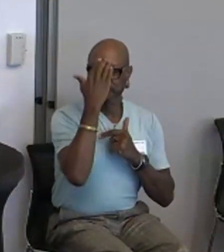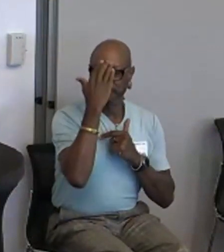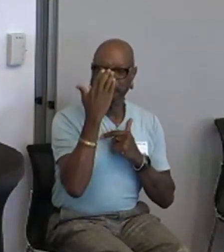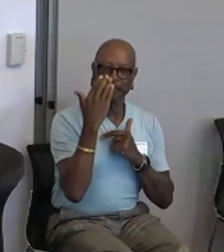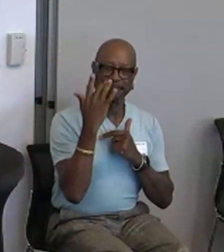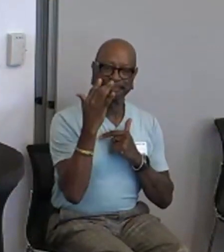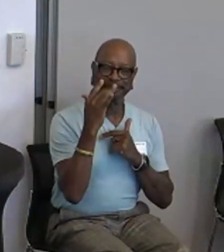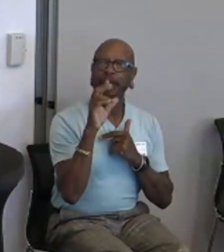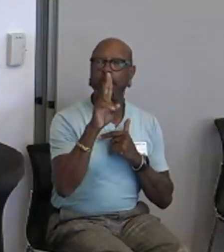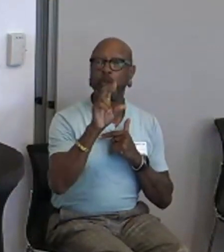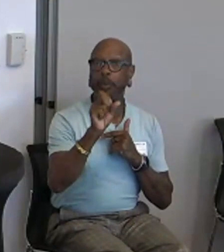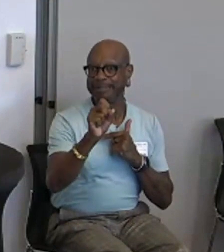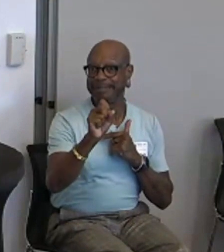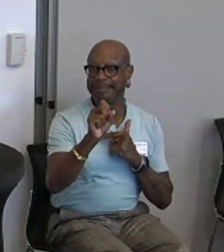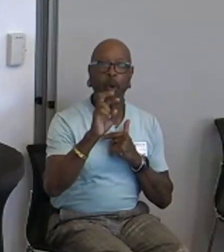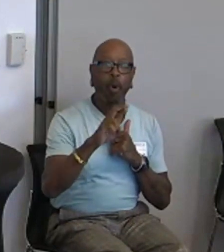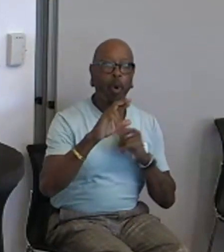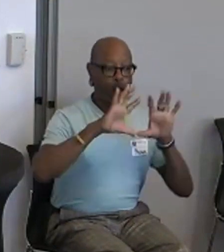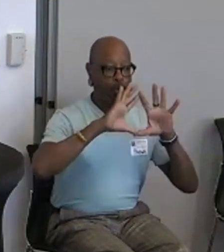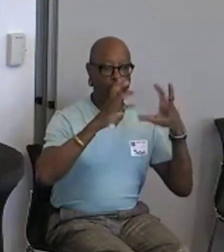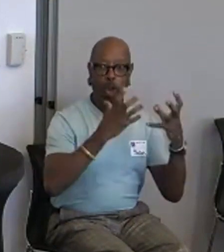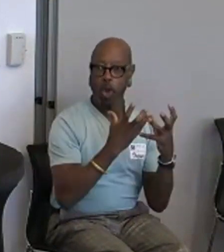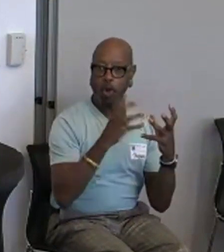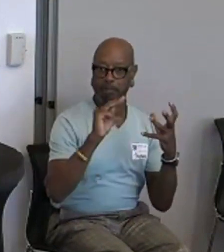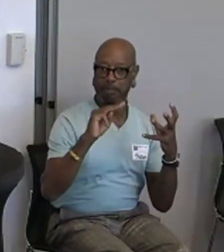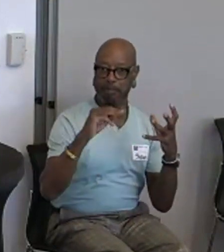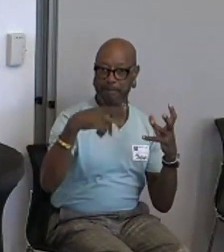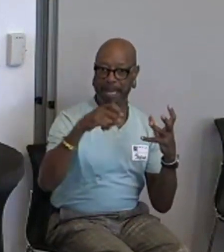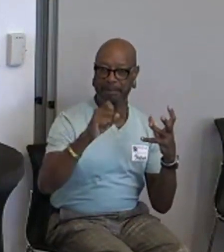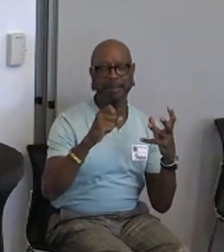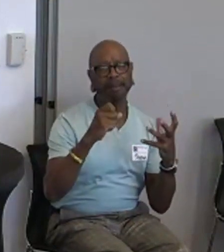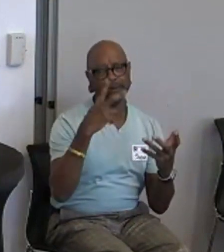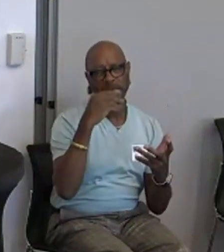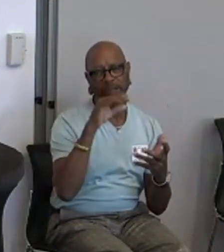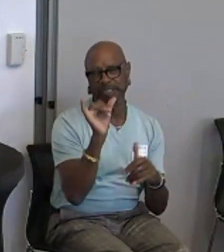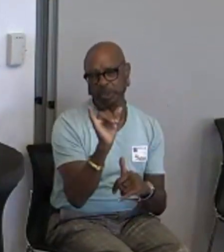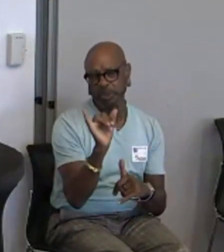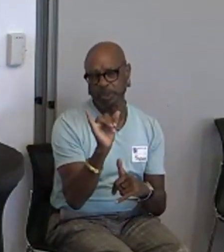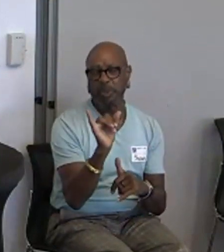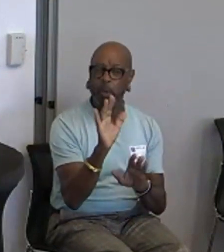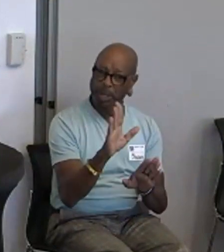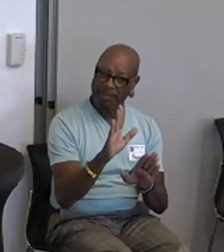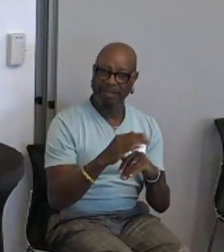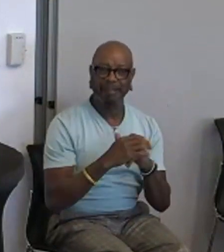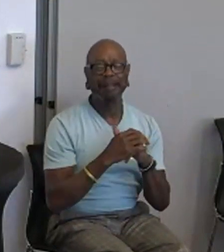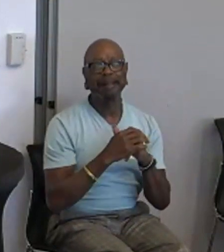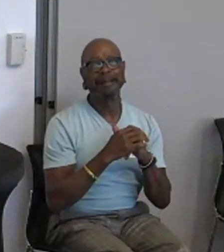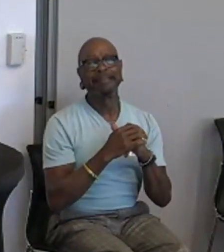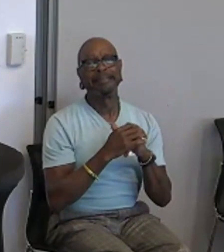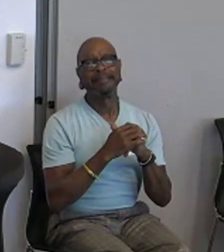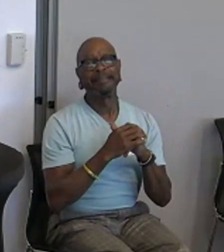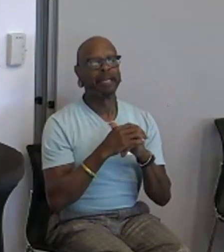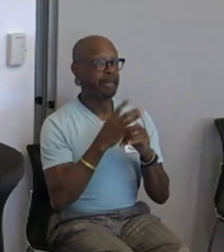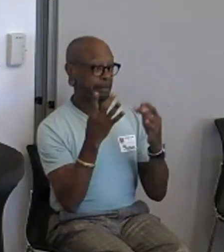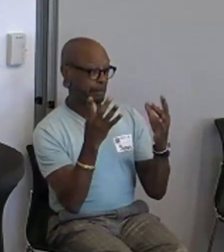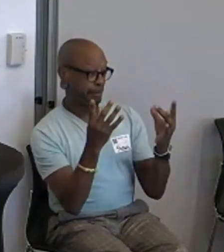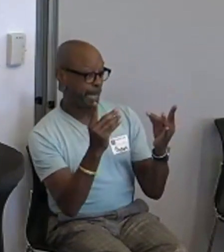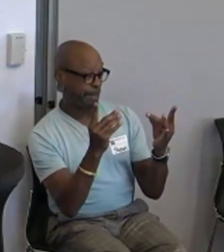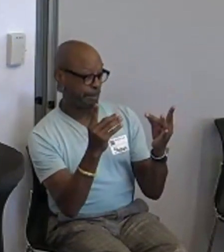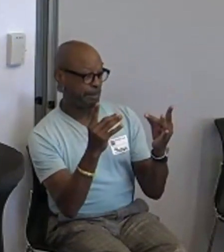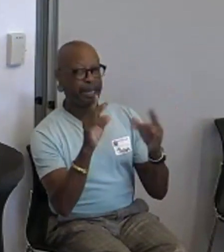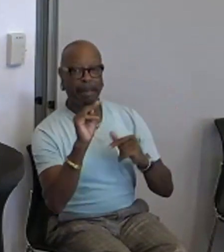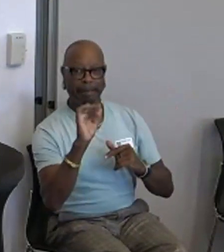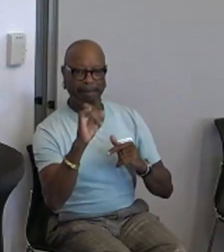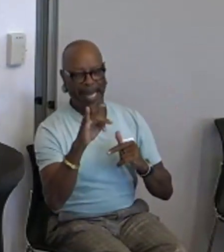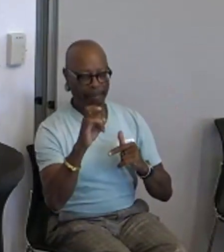this United States or the globe maps. Those are lovely too and wonderful. And tactiles bring all